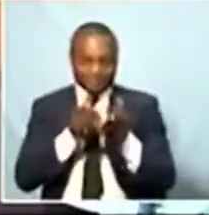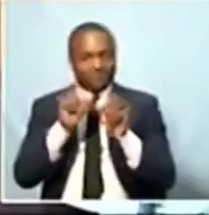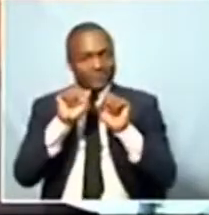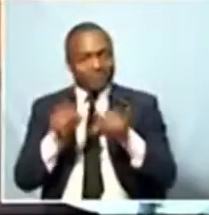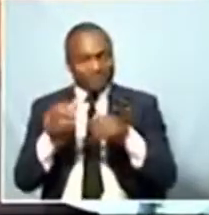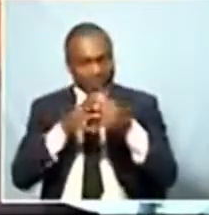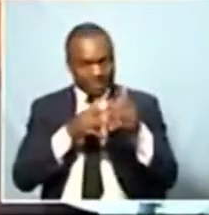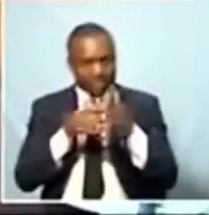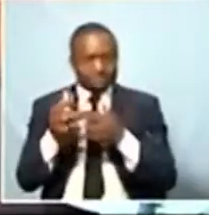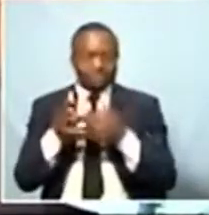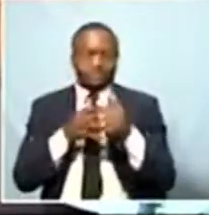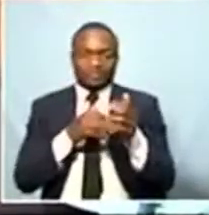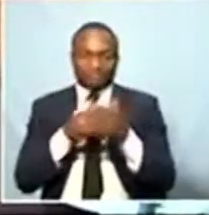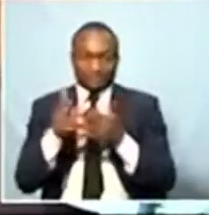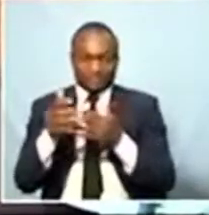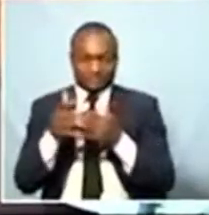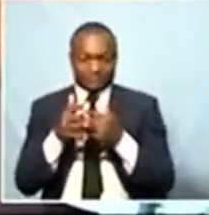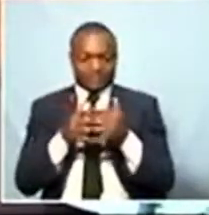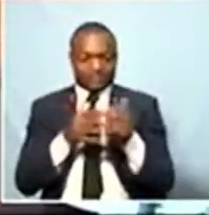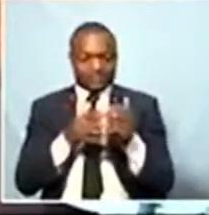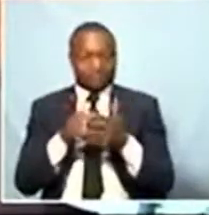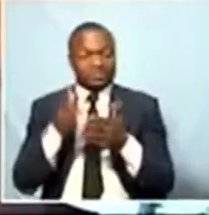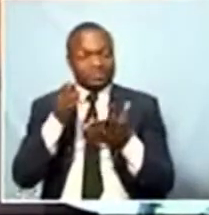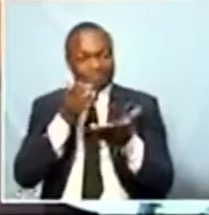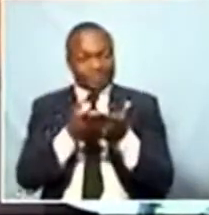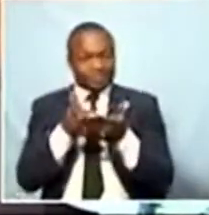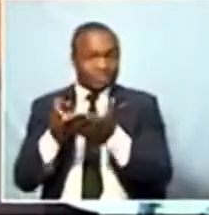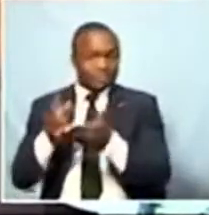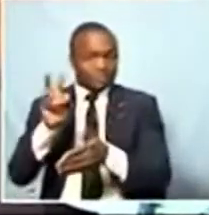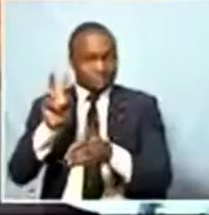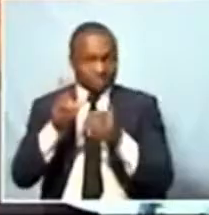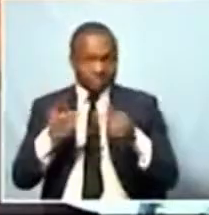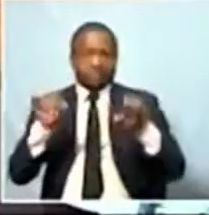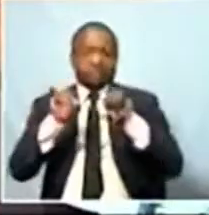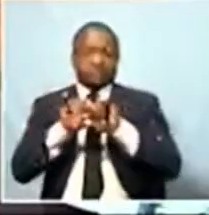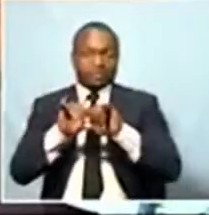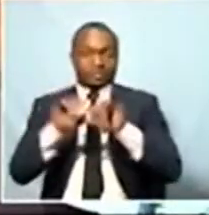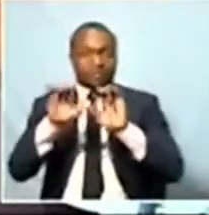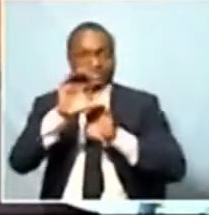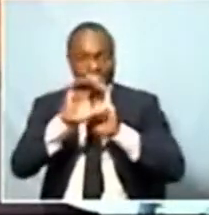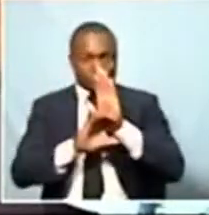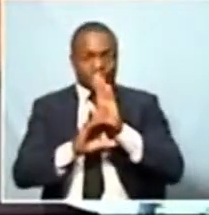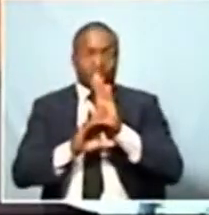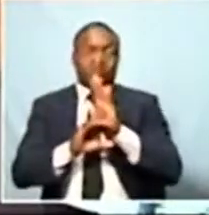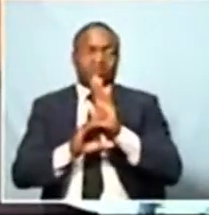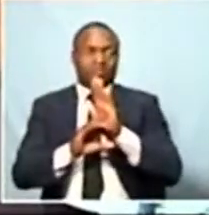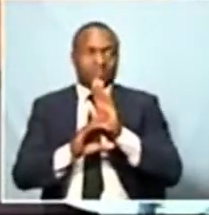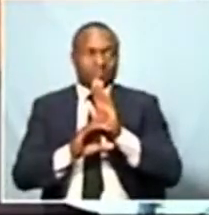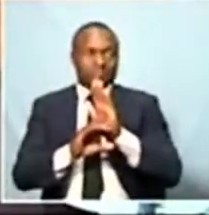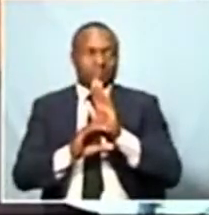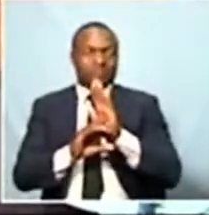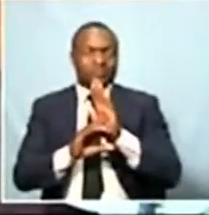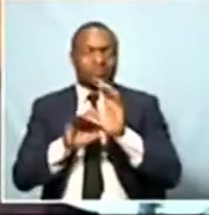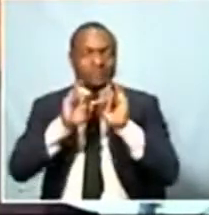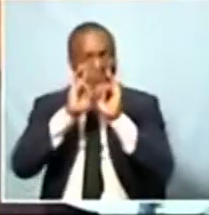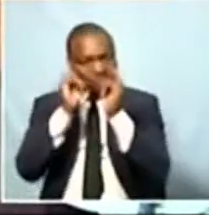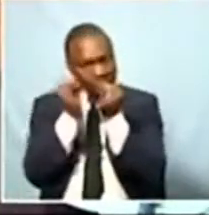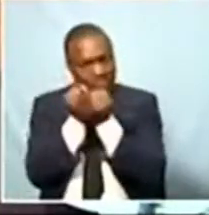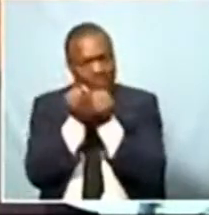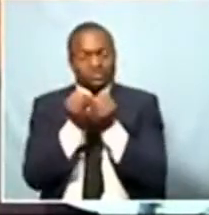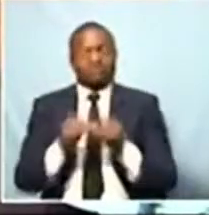that interface between these two important constitutionally founded